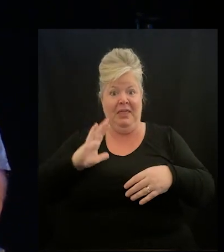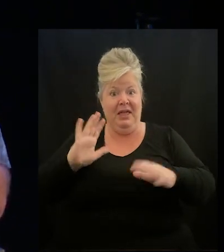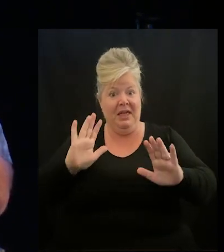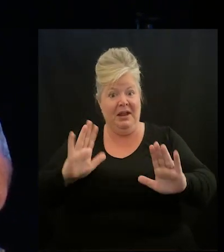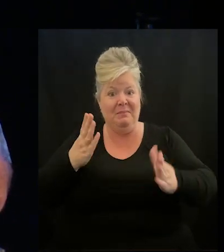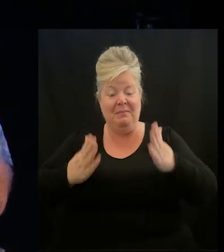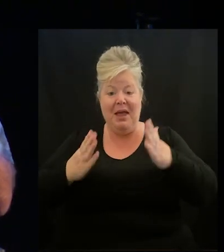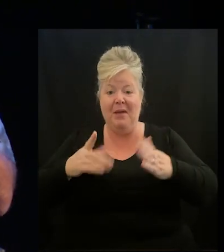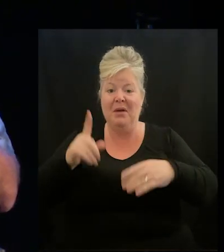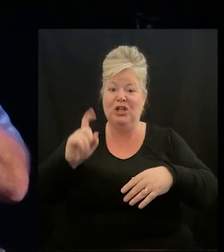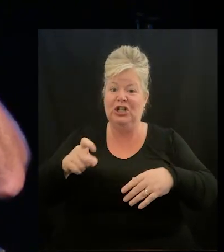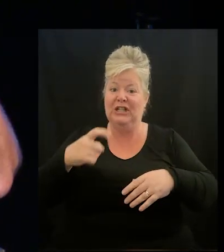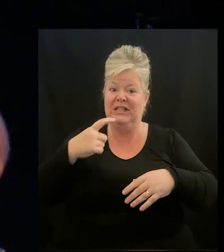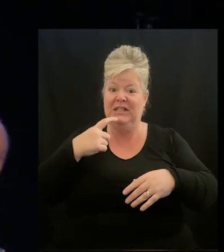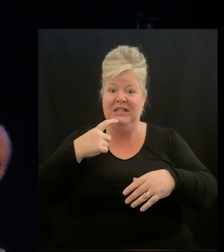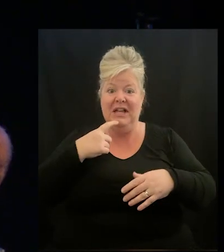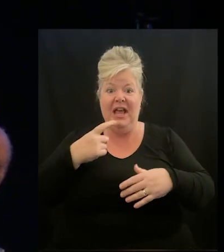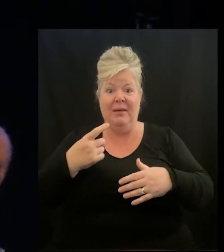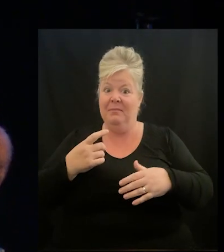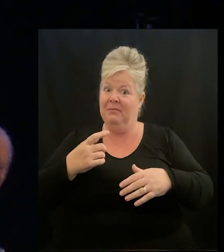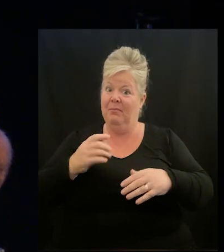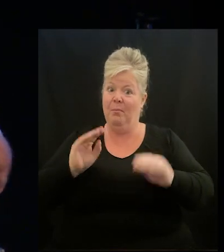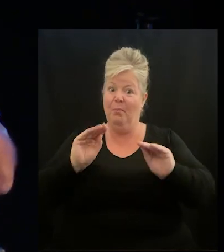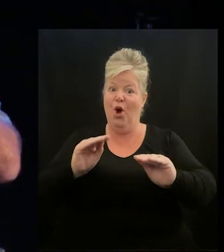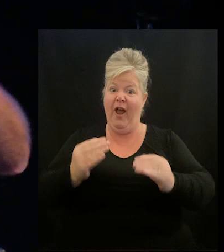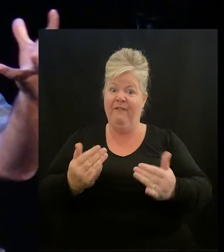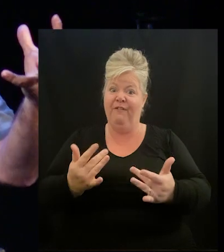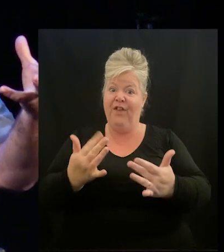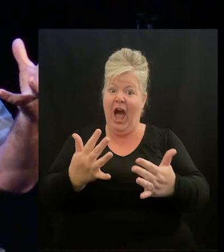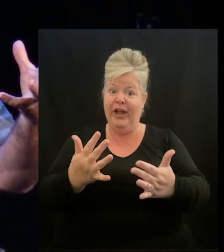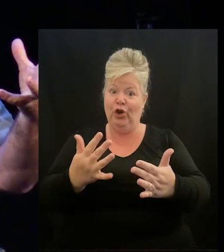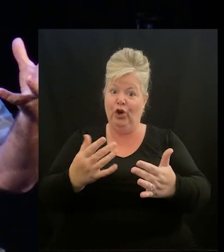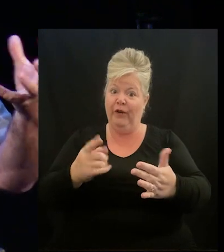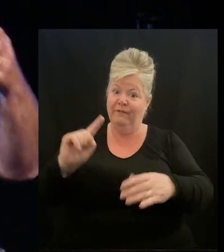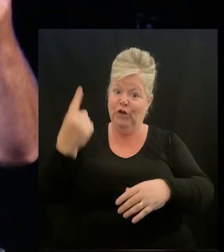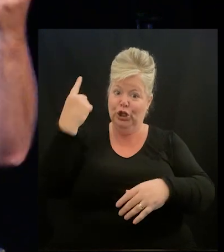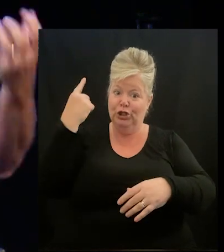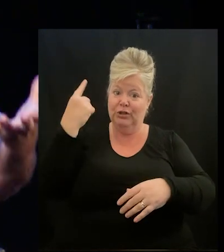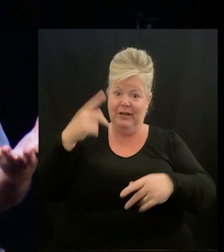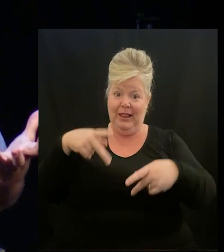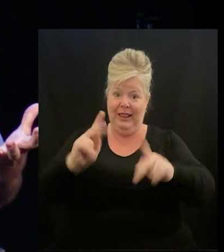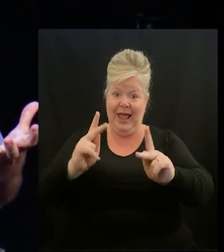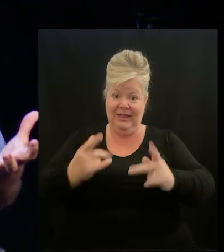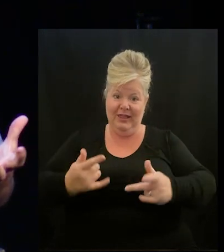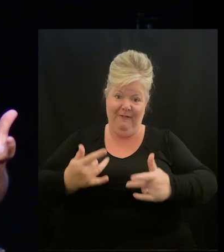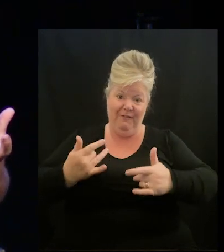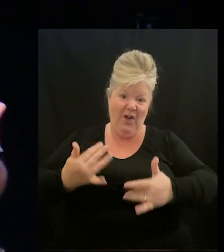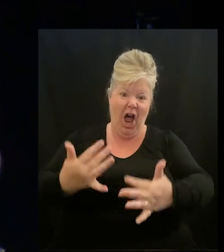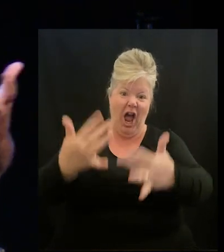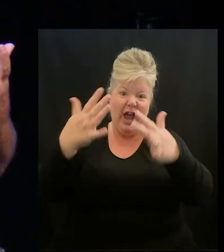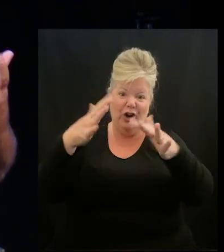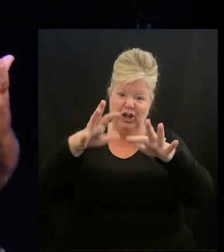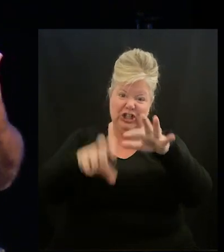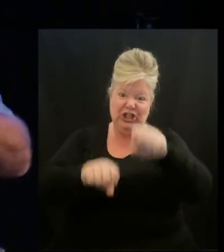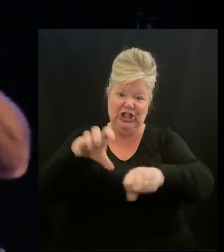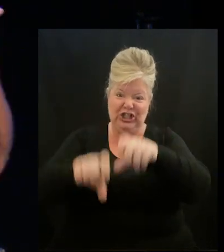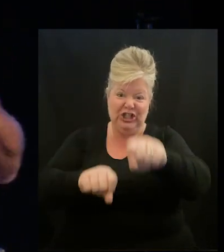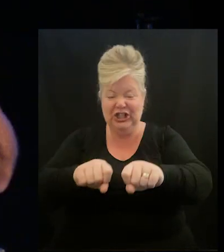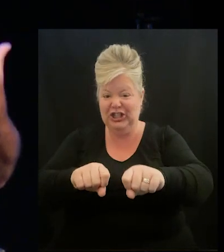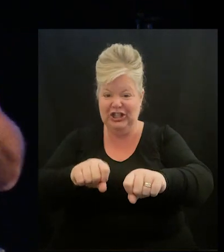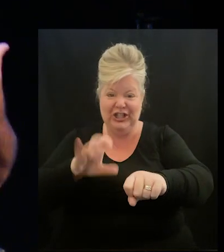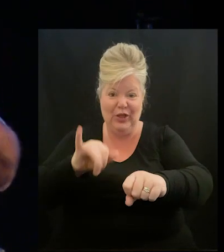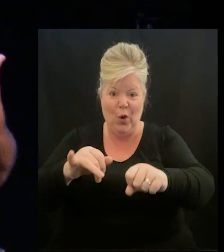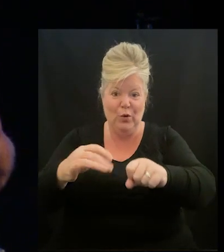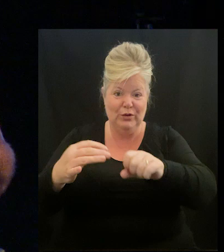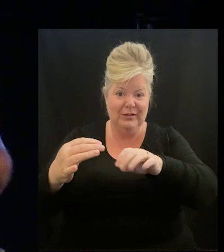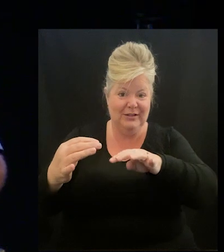something like a fire goes before God and burns up all his enemies. The hills melt like wax. You know,